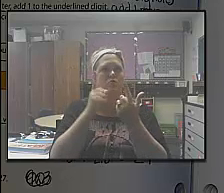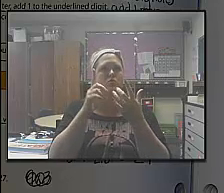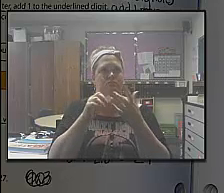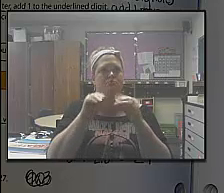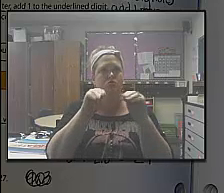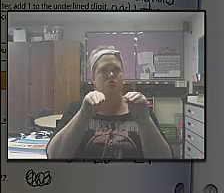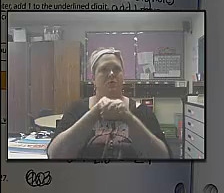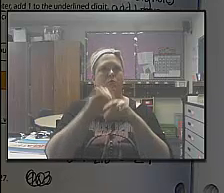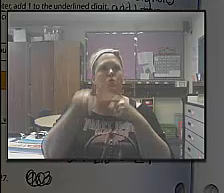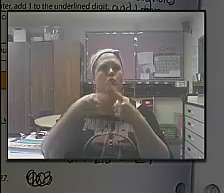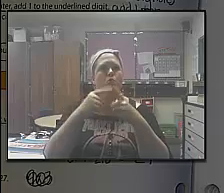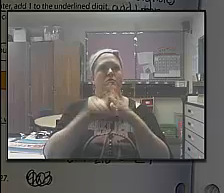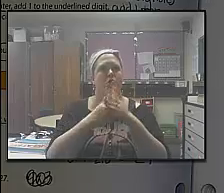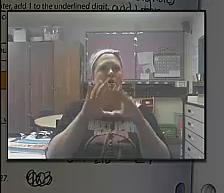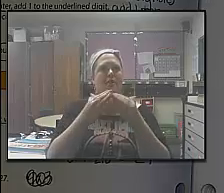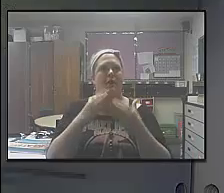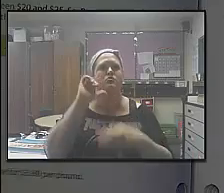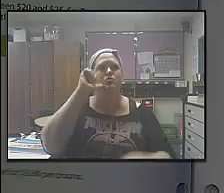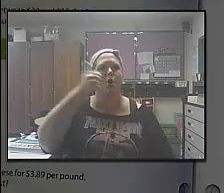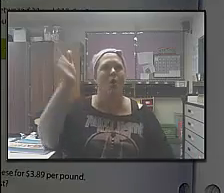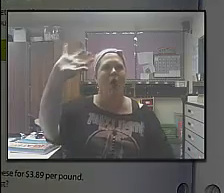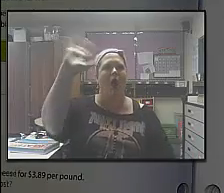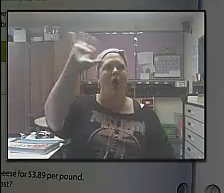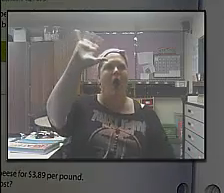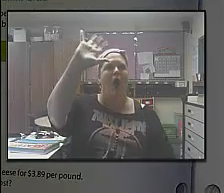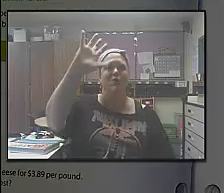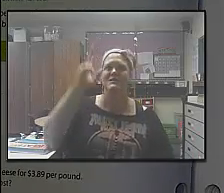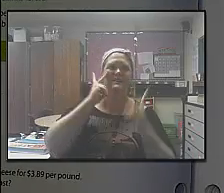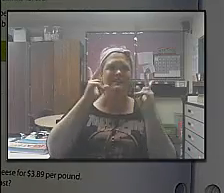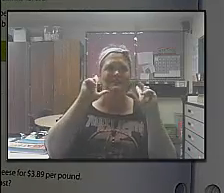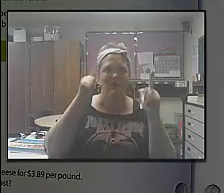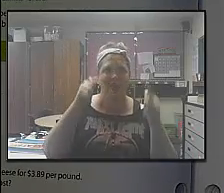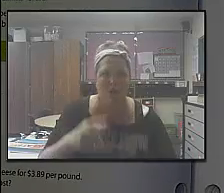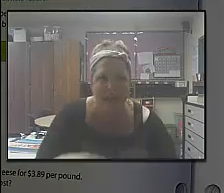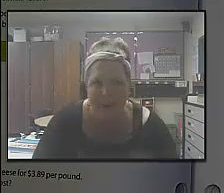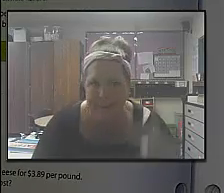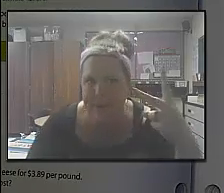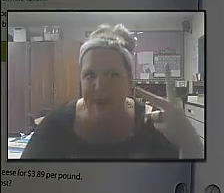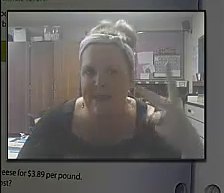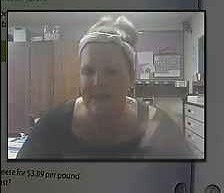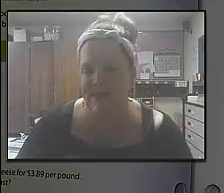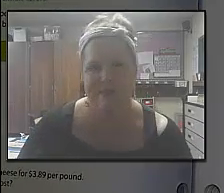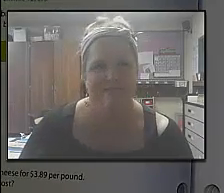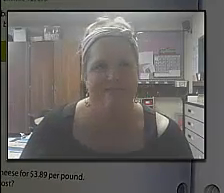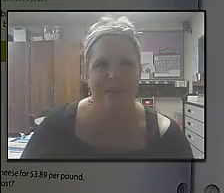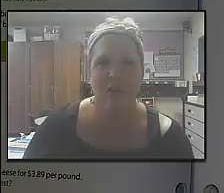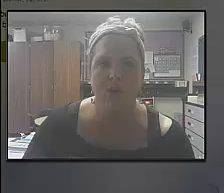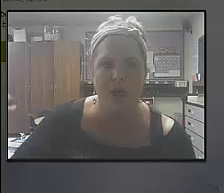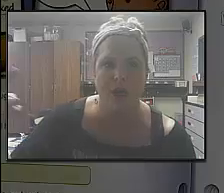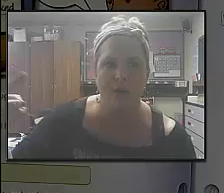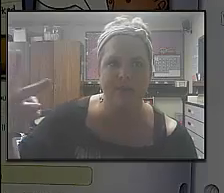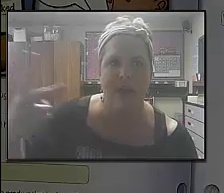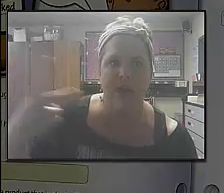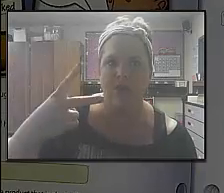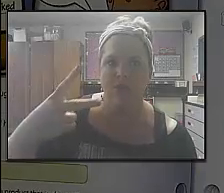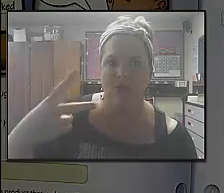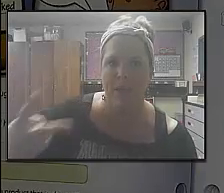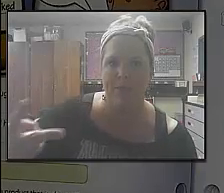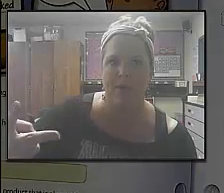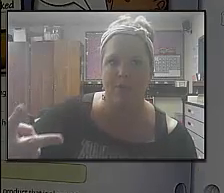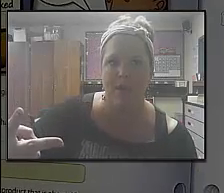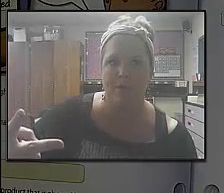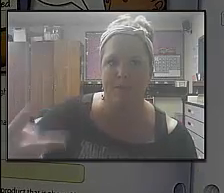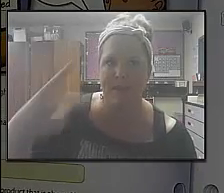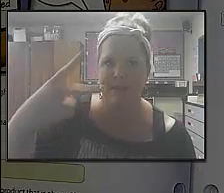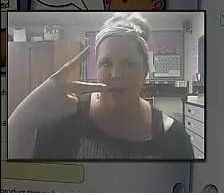of the estimating. Is the 4. A lot of you are going to see it wrong. See you later. Because it started with 3. You're going to have a peace sign on your